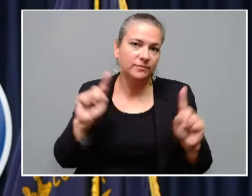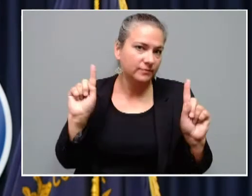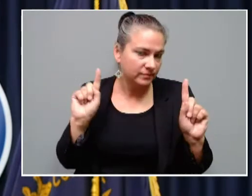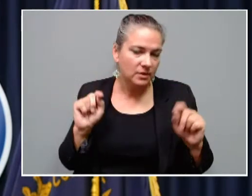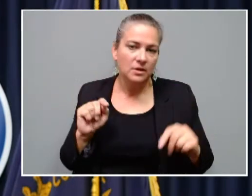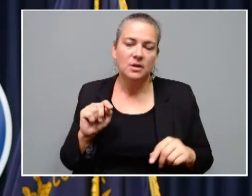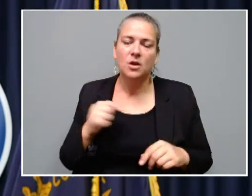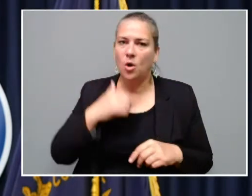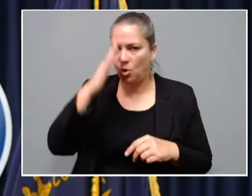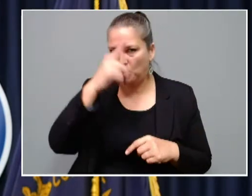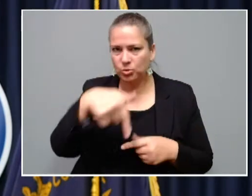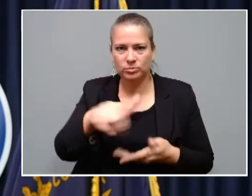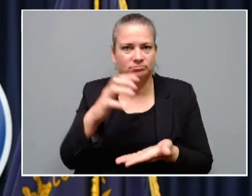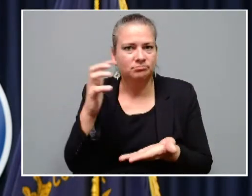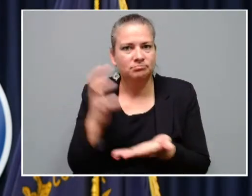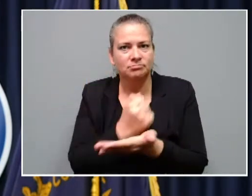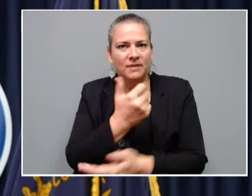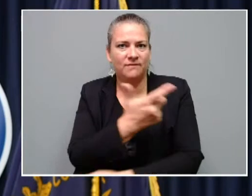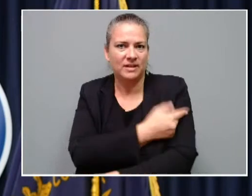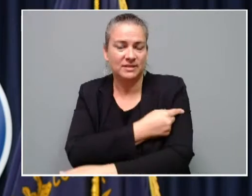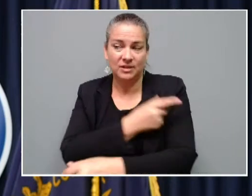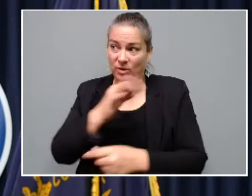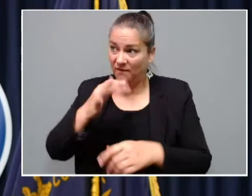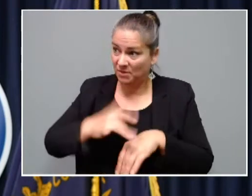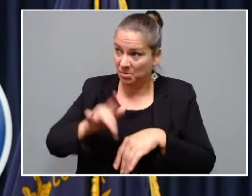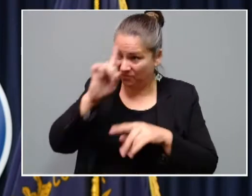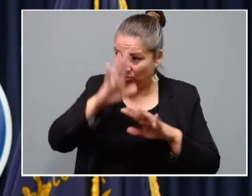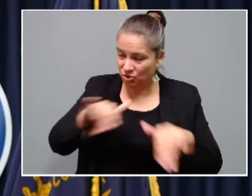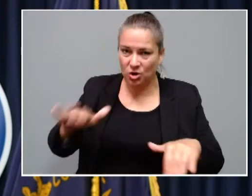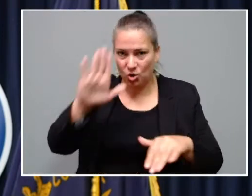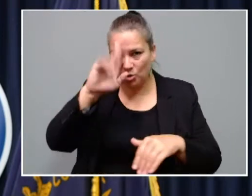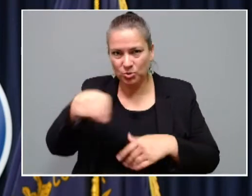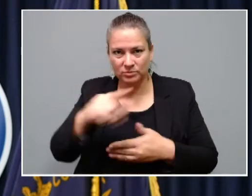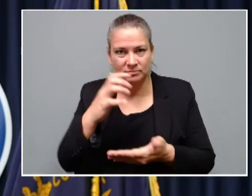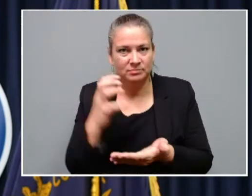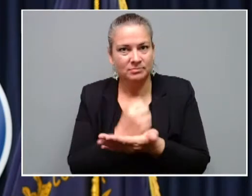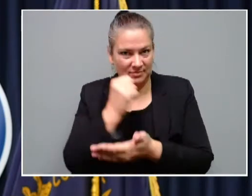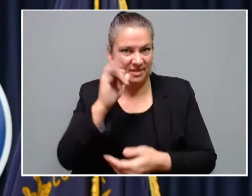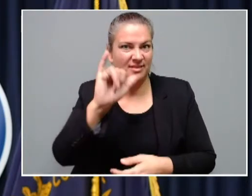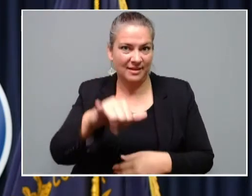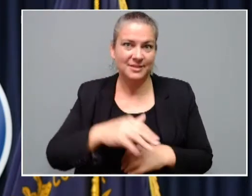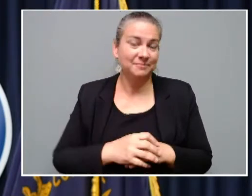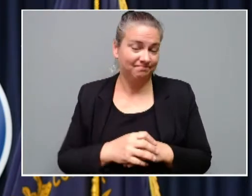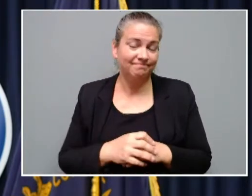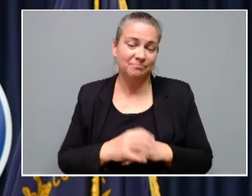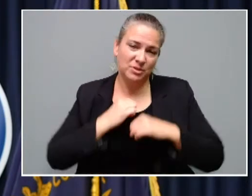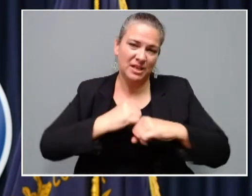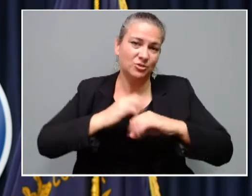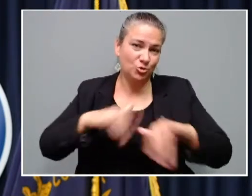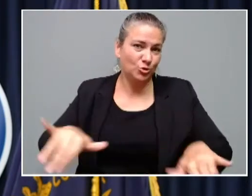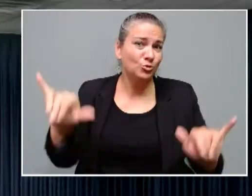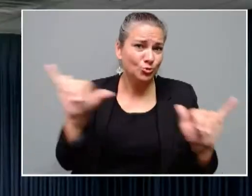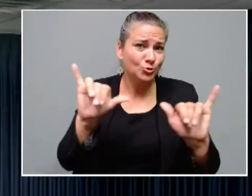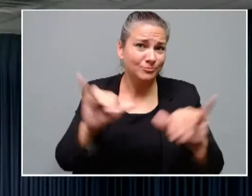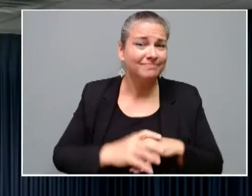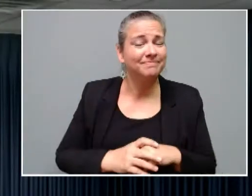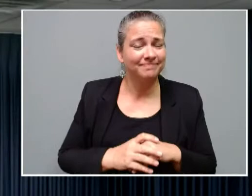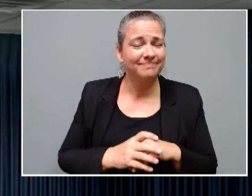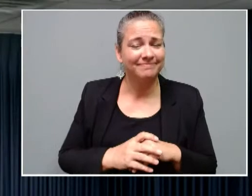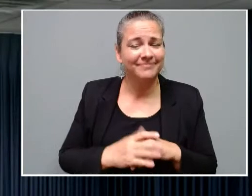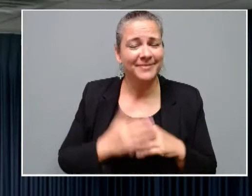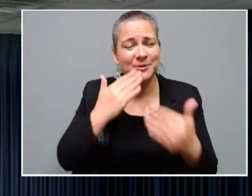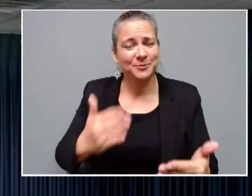when they're available for your children, I certainly hope you'll avail yourself of that and get them the same protection. And that's all I have. Great. Thank you.